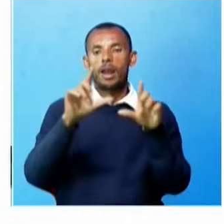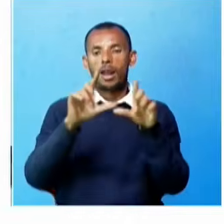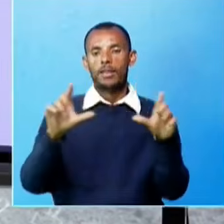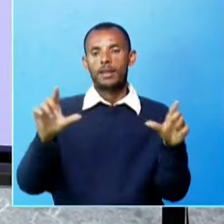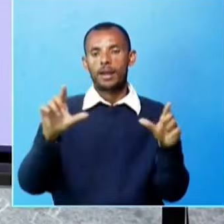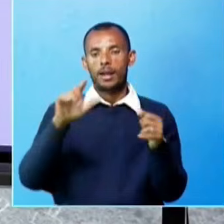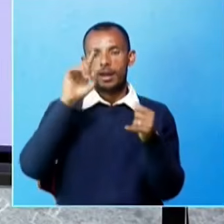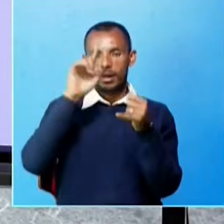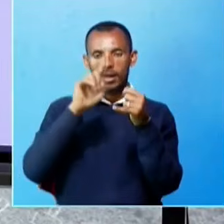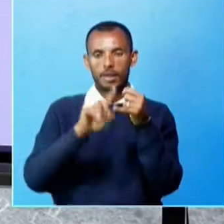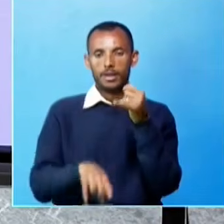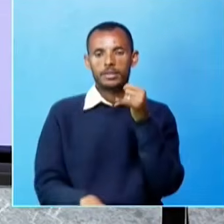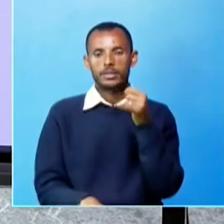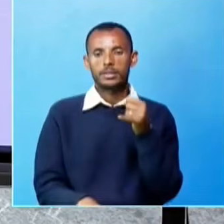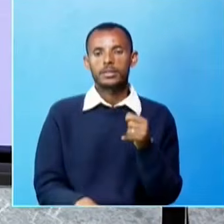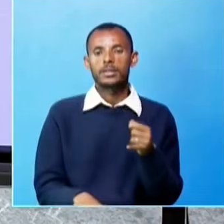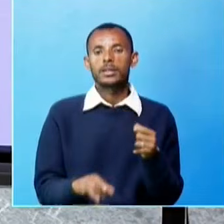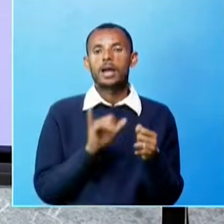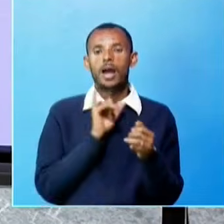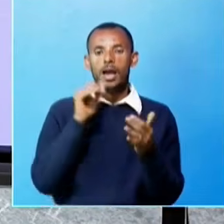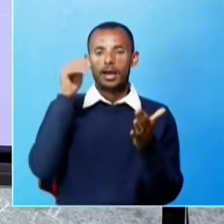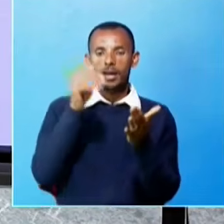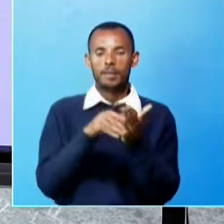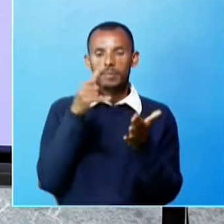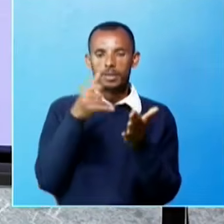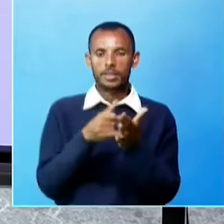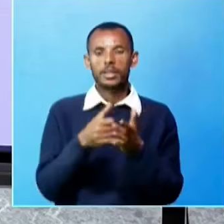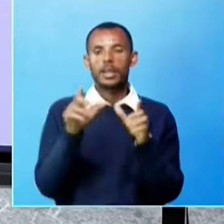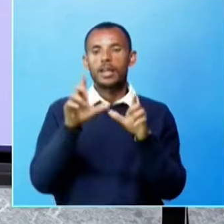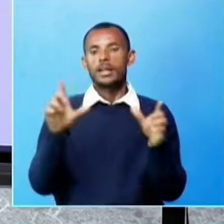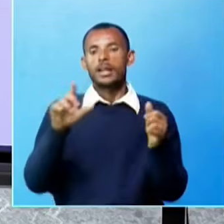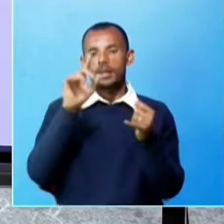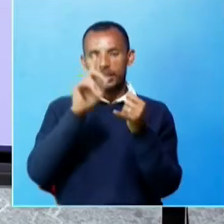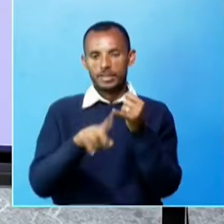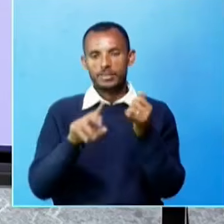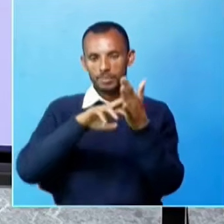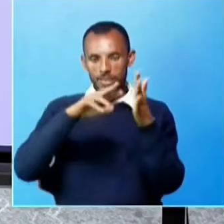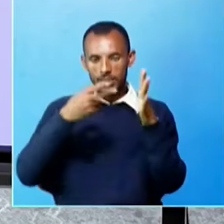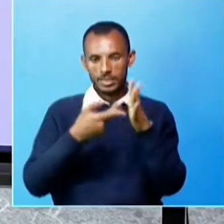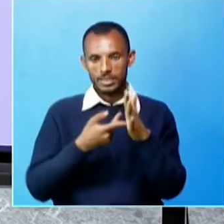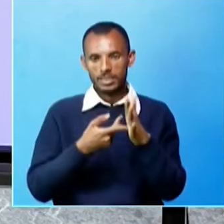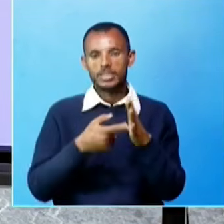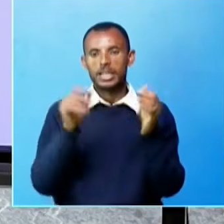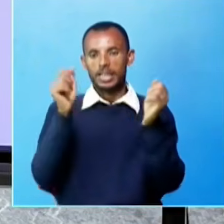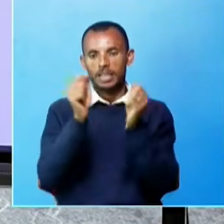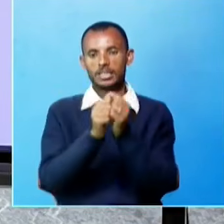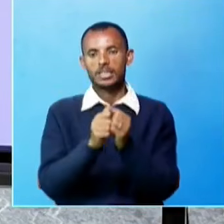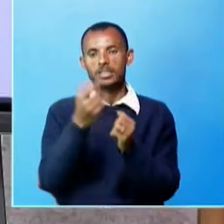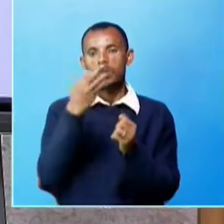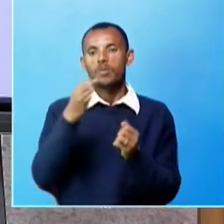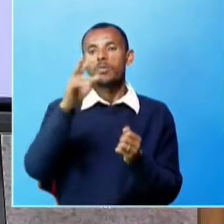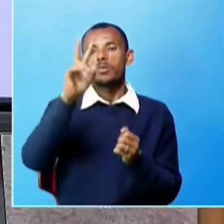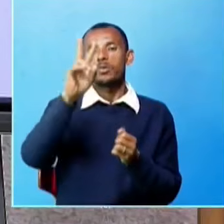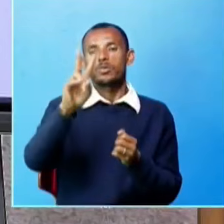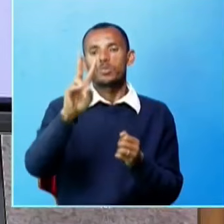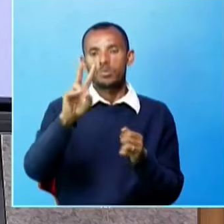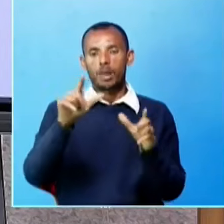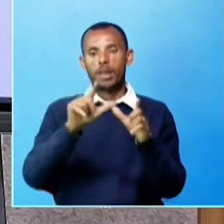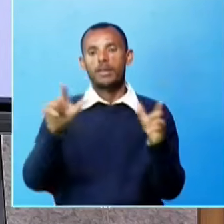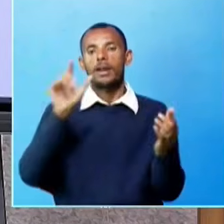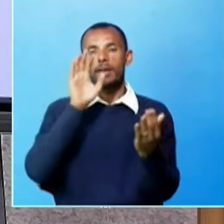lateral edges. Okay, I repeat it. Lateral edge is the intersection of two lateral